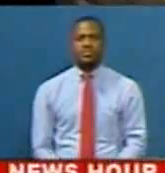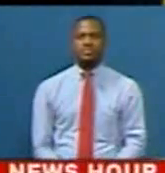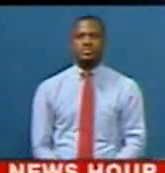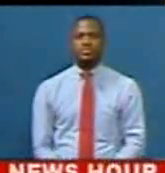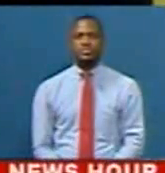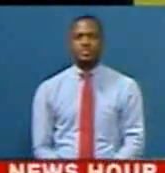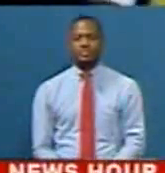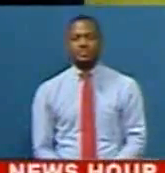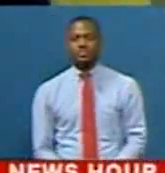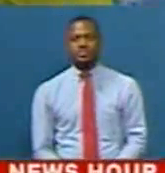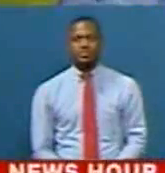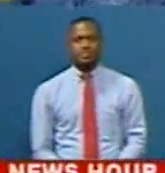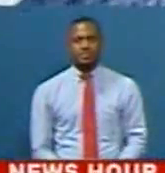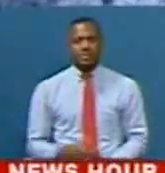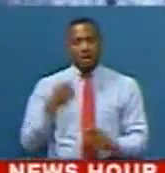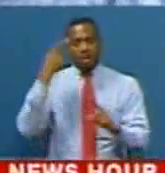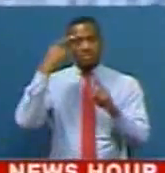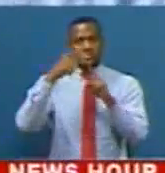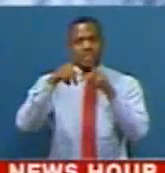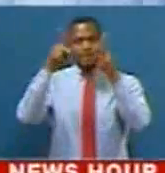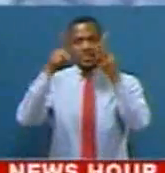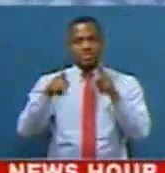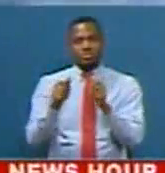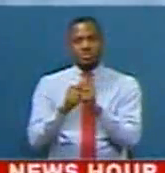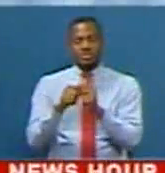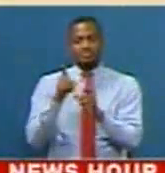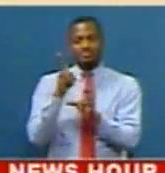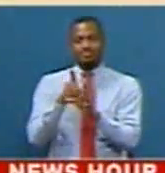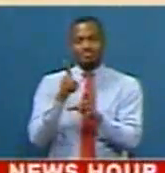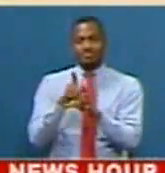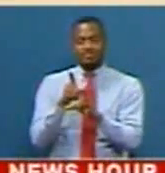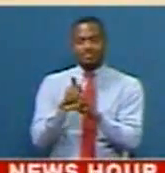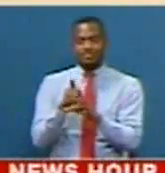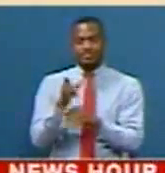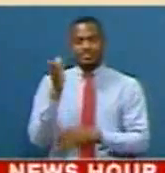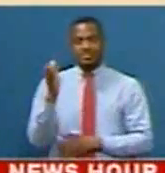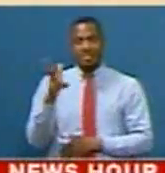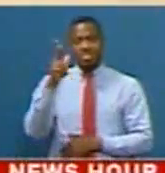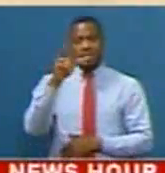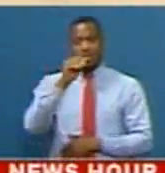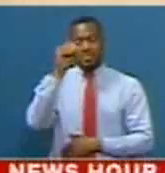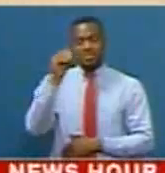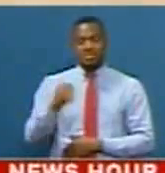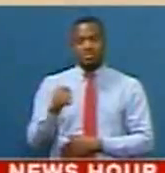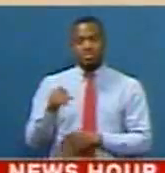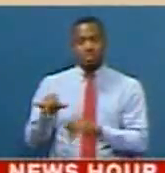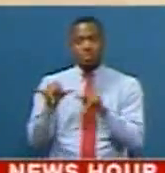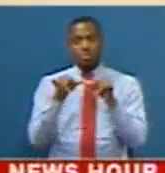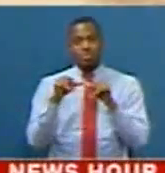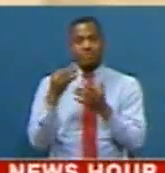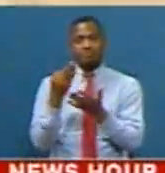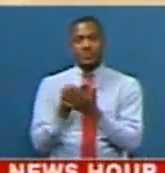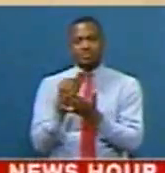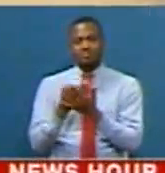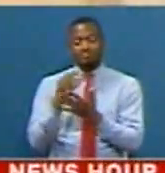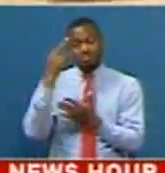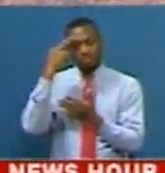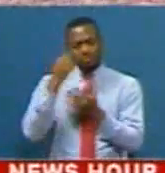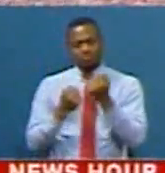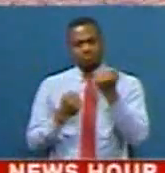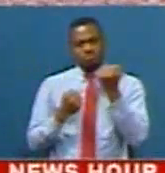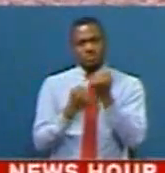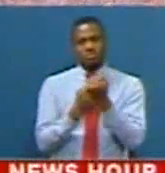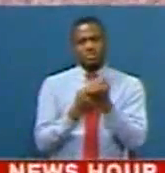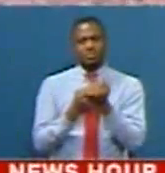The objective of the Persons with Disabilities PWD's 3% Common Fund is to support